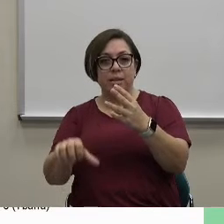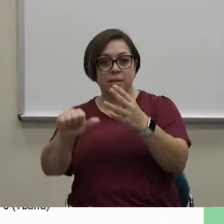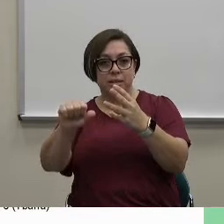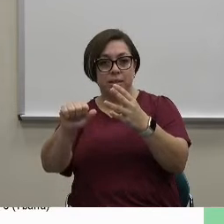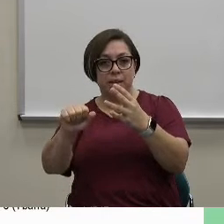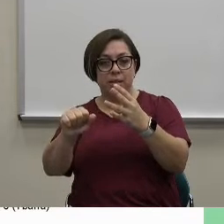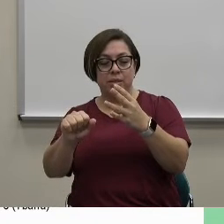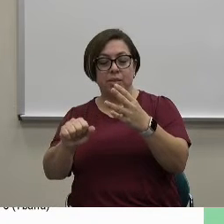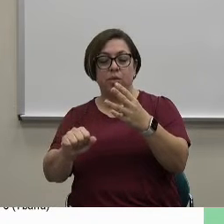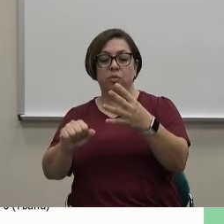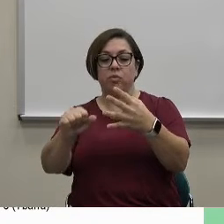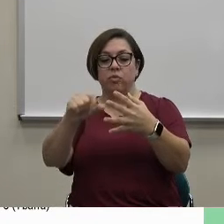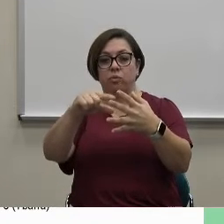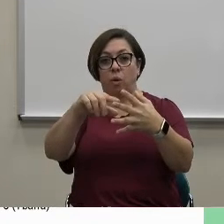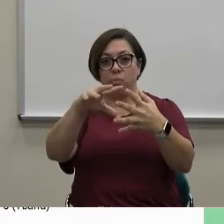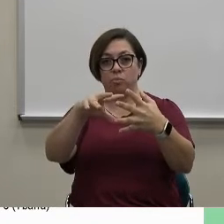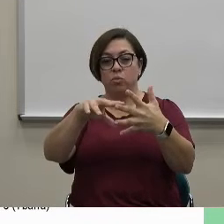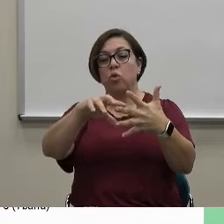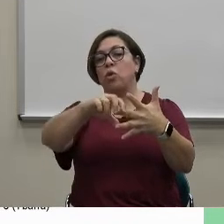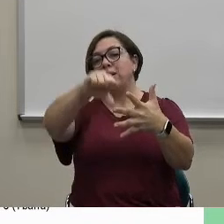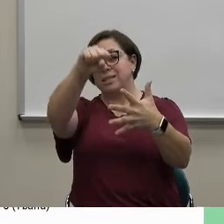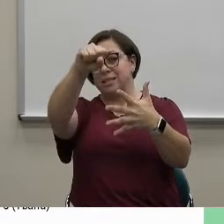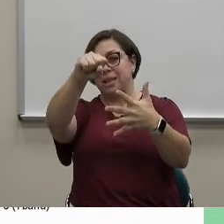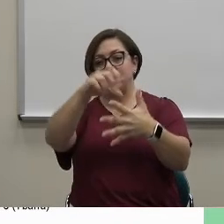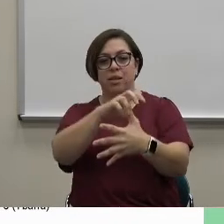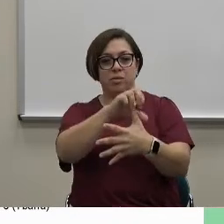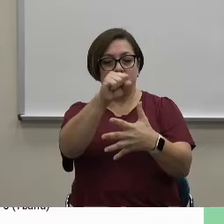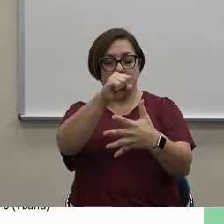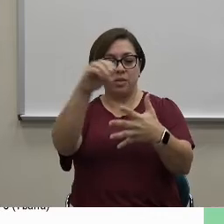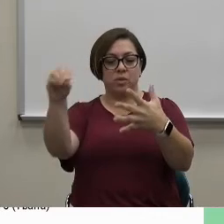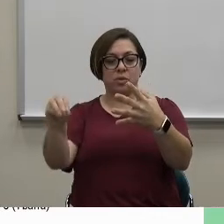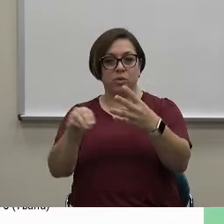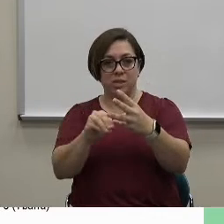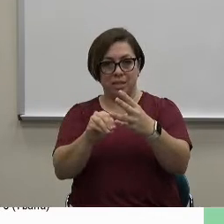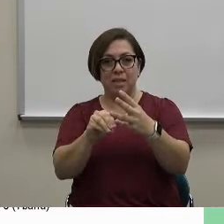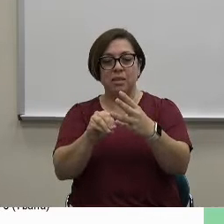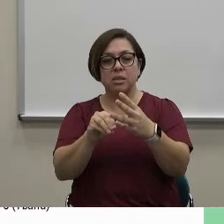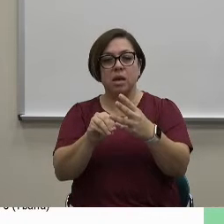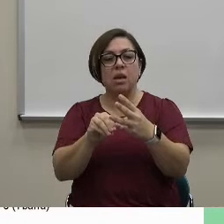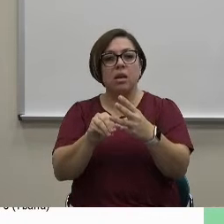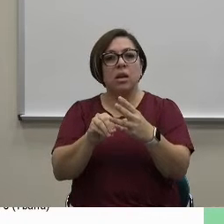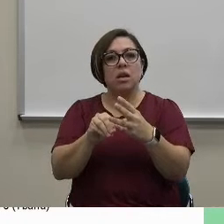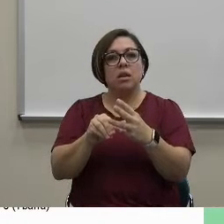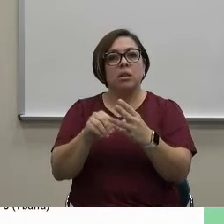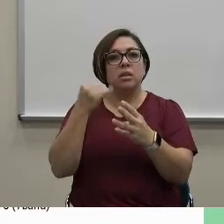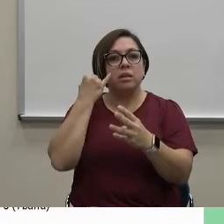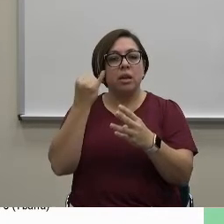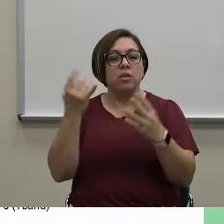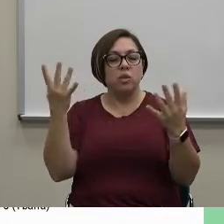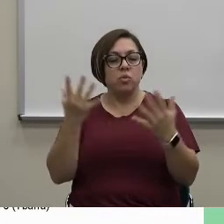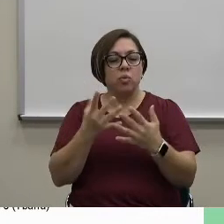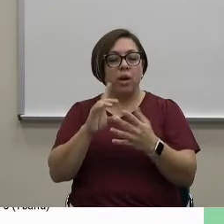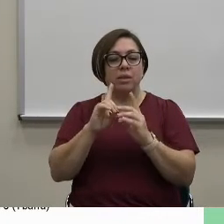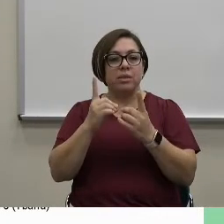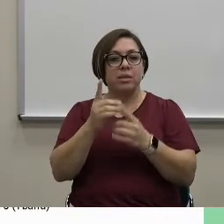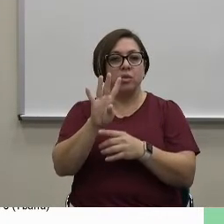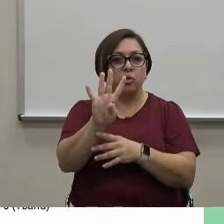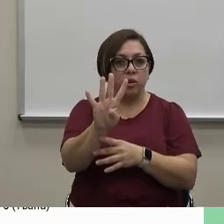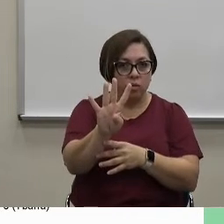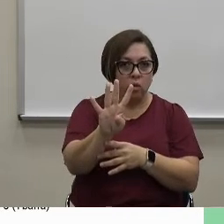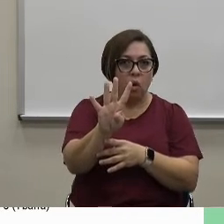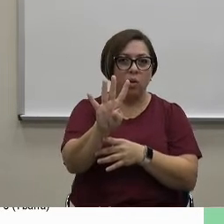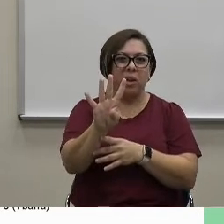from 3, as I mentioned, and a little bit from 1. But the idea there is, although District 4 used to run much further down